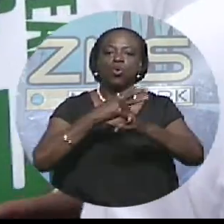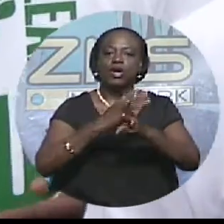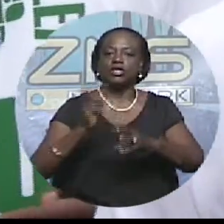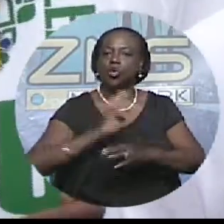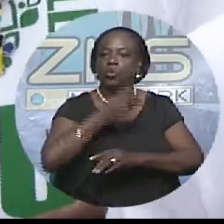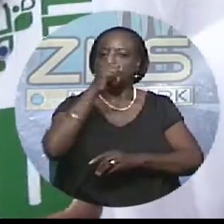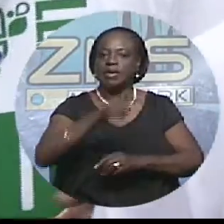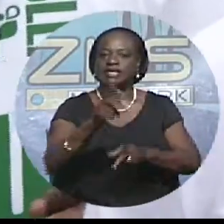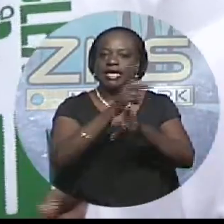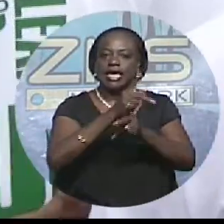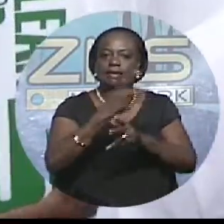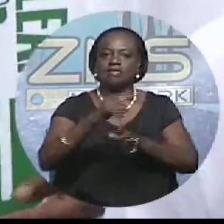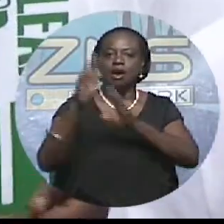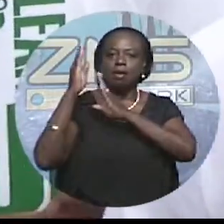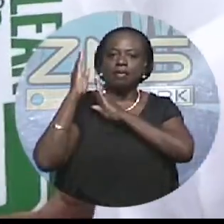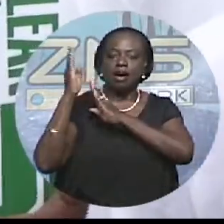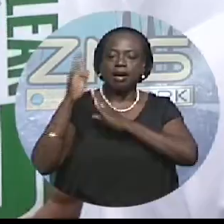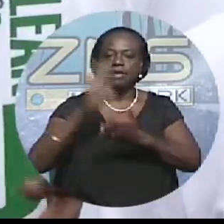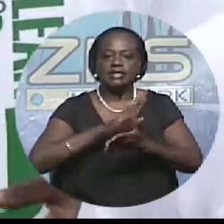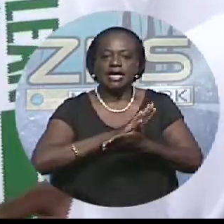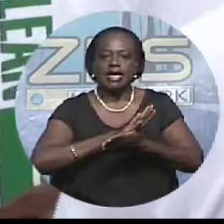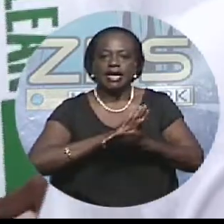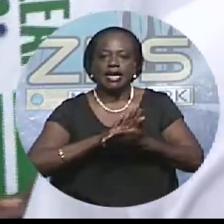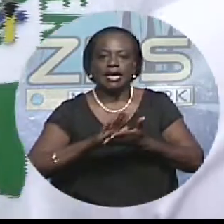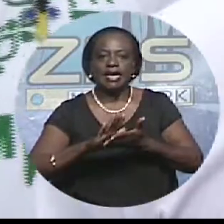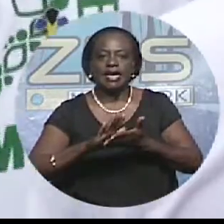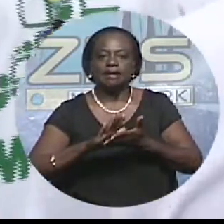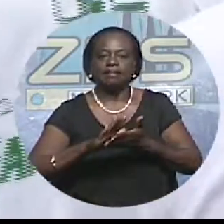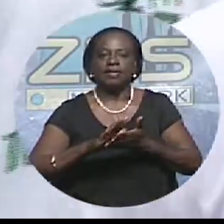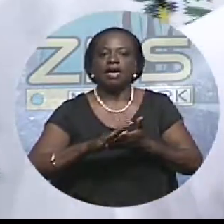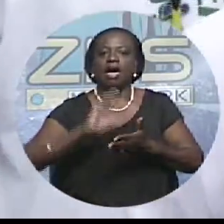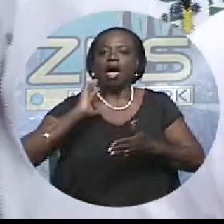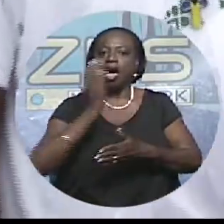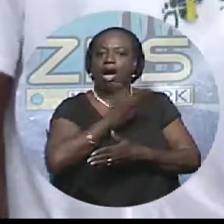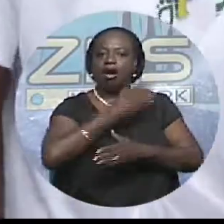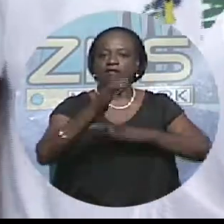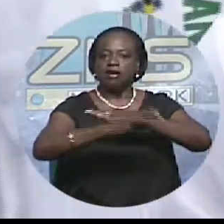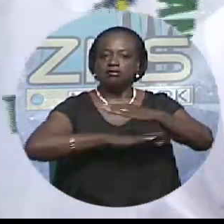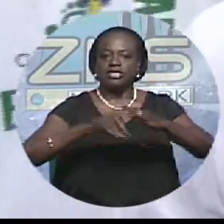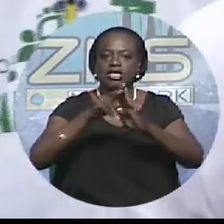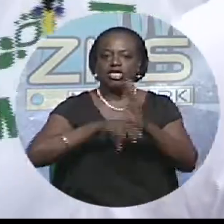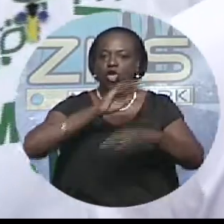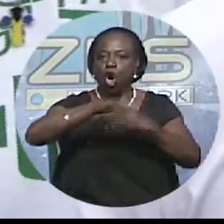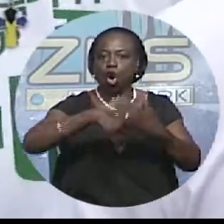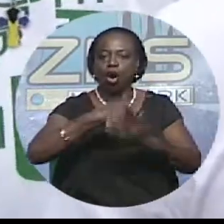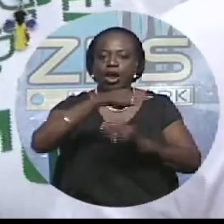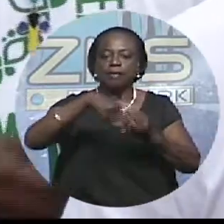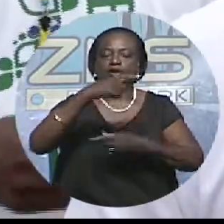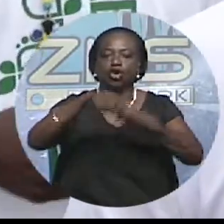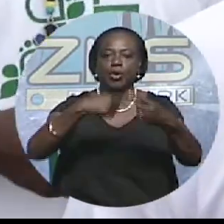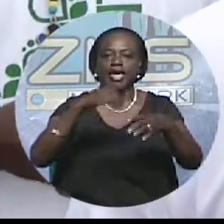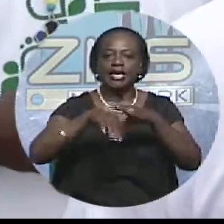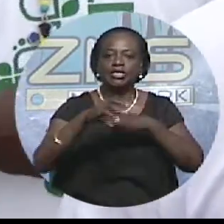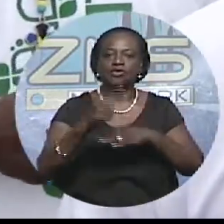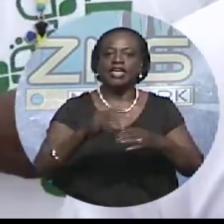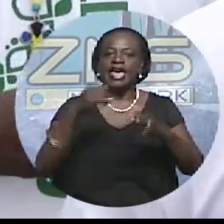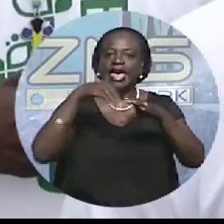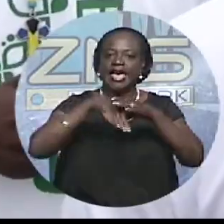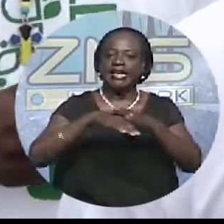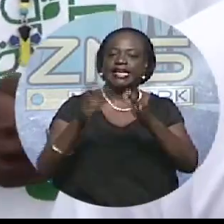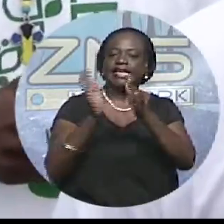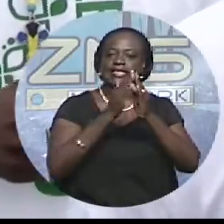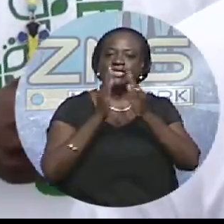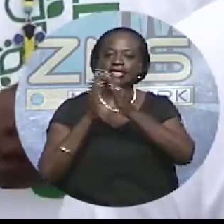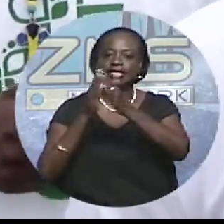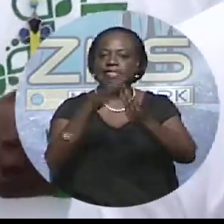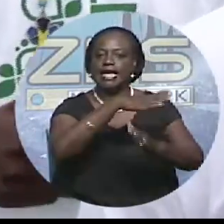the Bahamas clean. The ILKS Foundation is all about going into these inner city communities where, it's not so cleanly and doing our